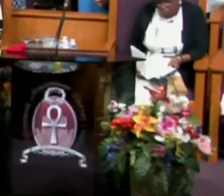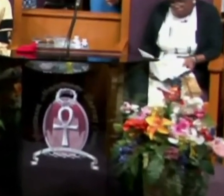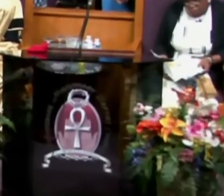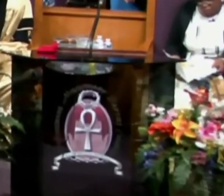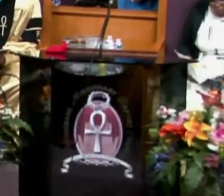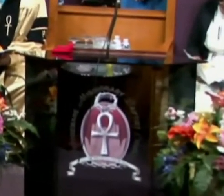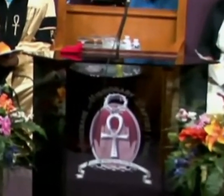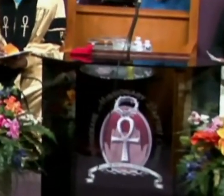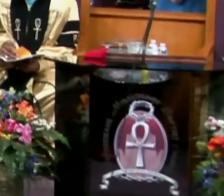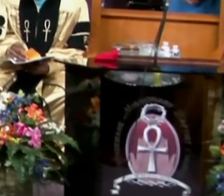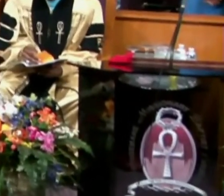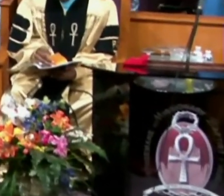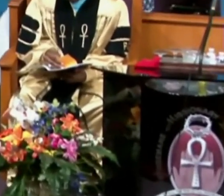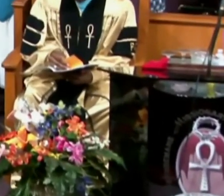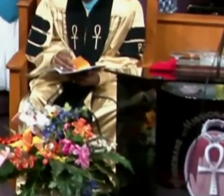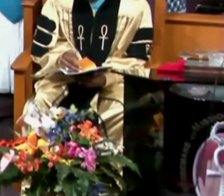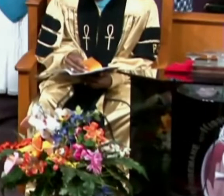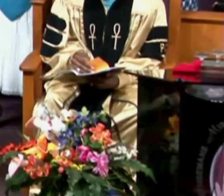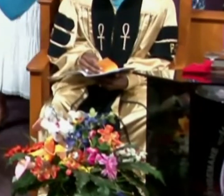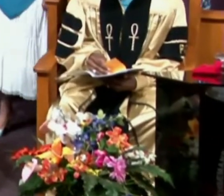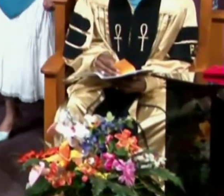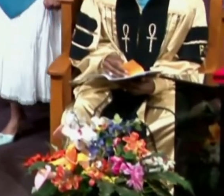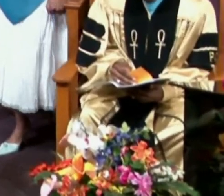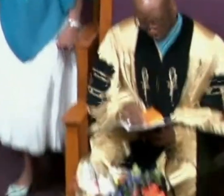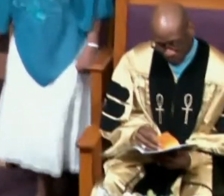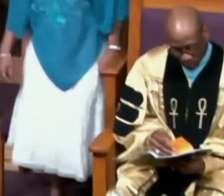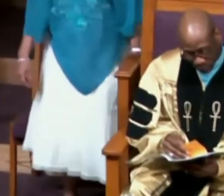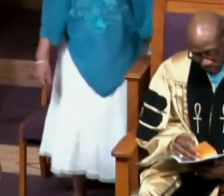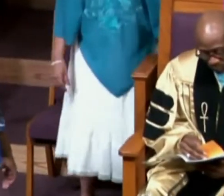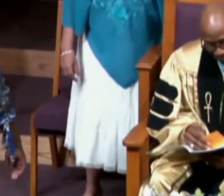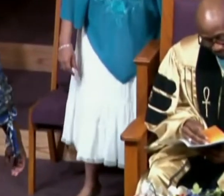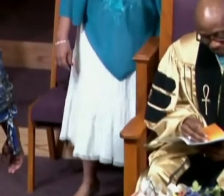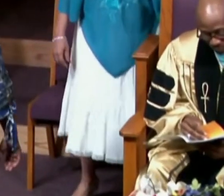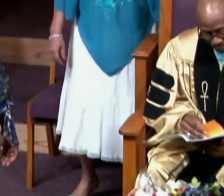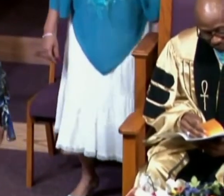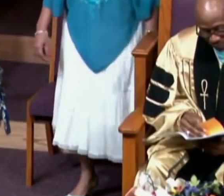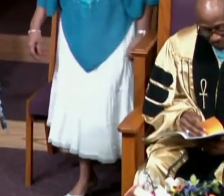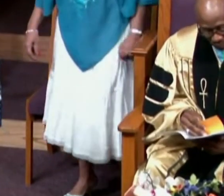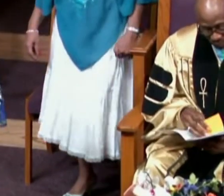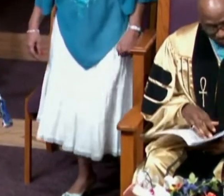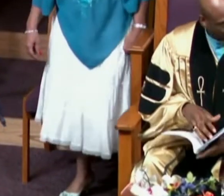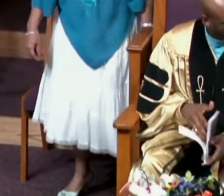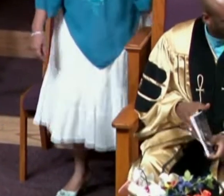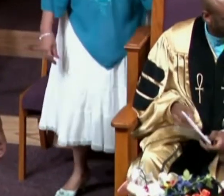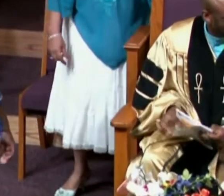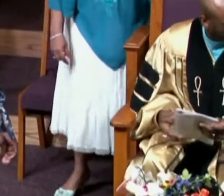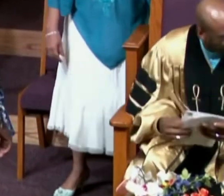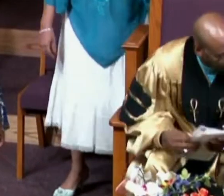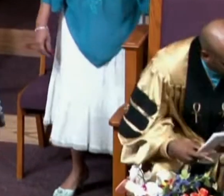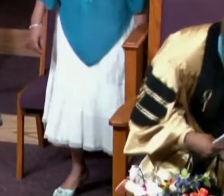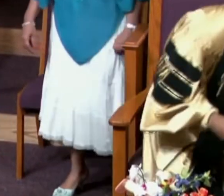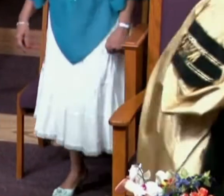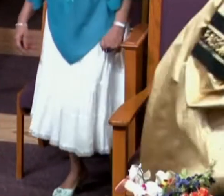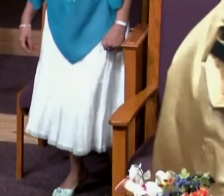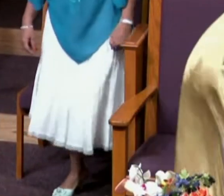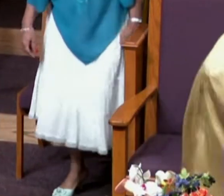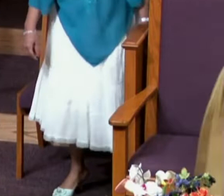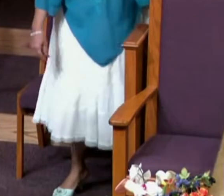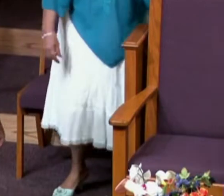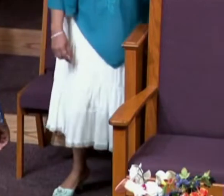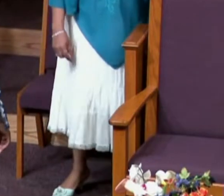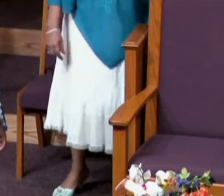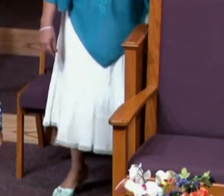God has worked it out on my behalf. My eyes may not see